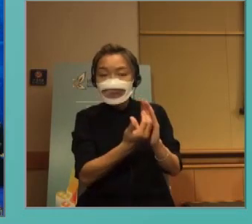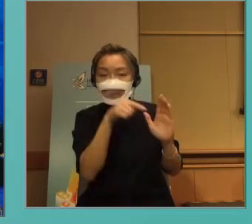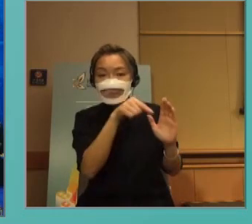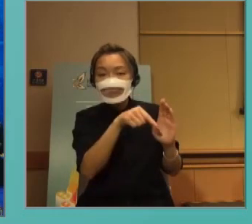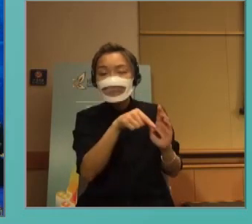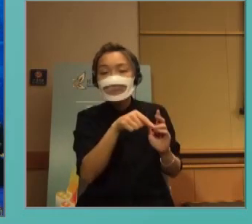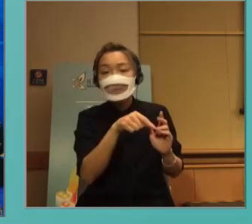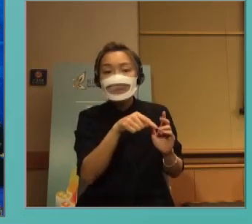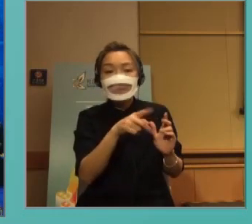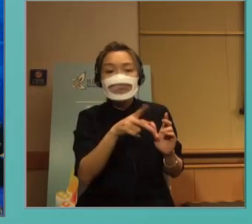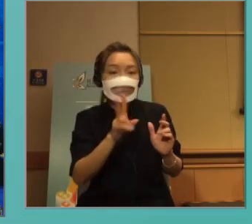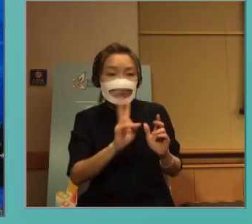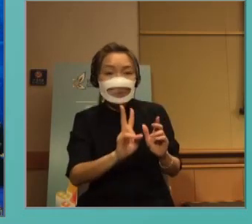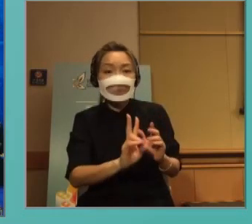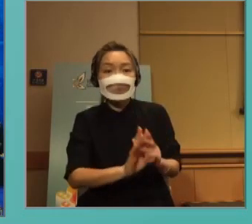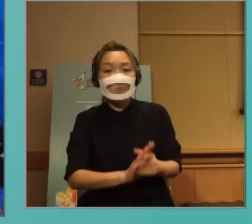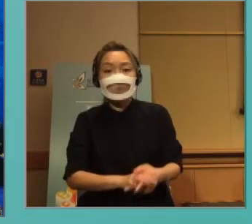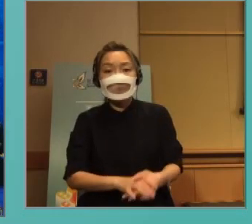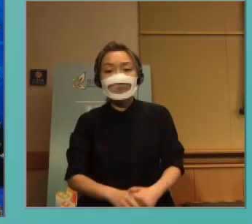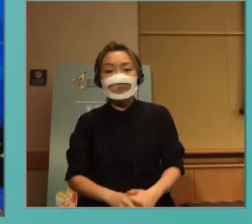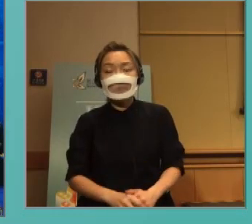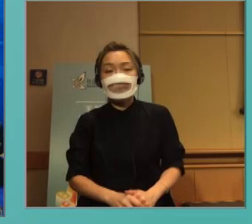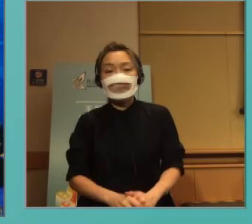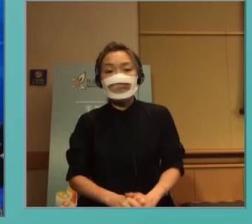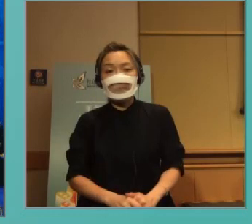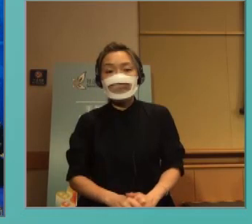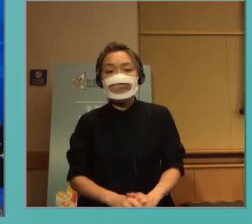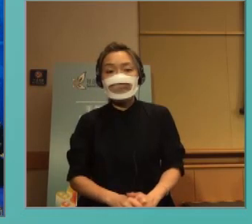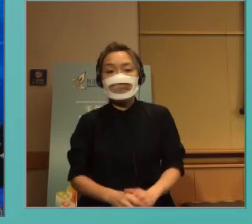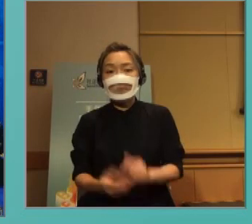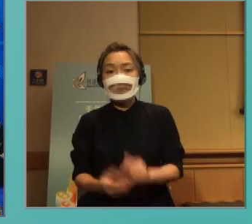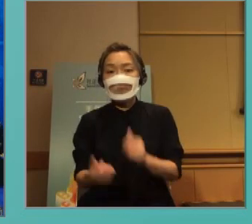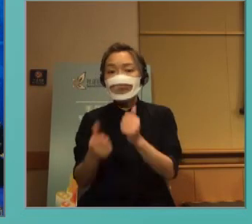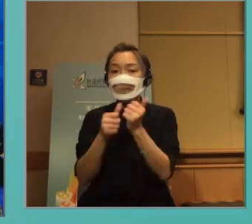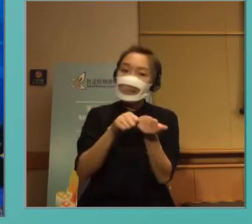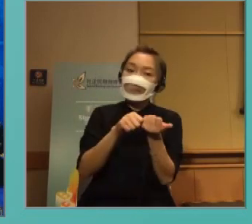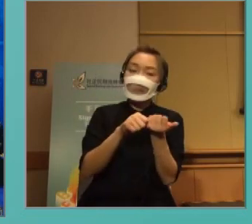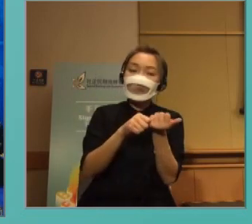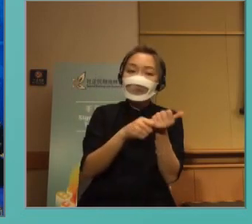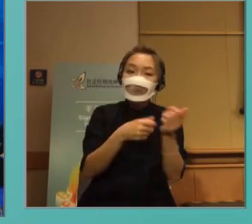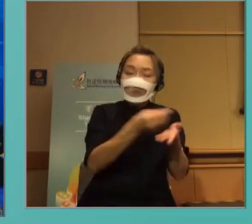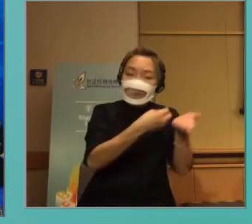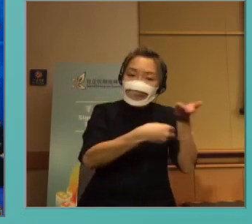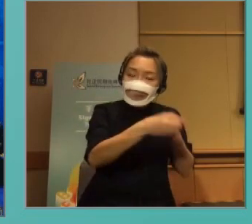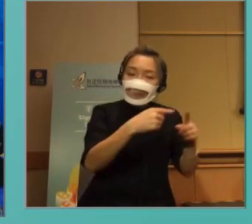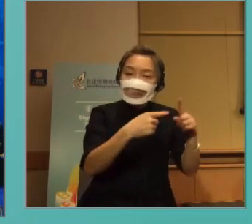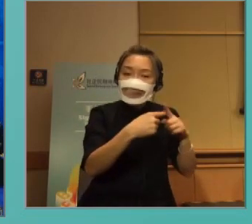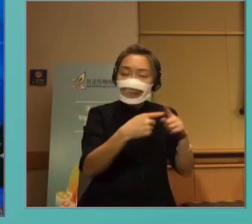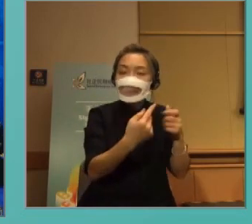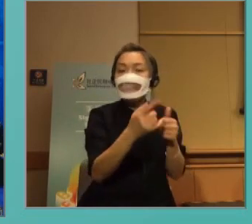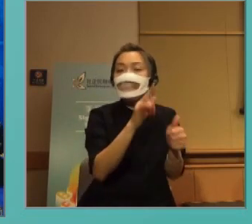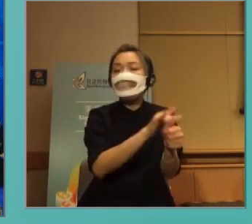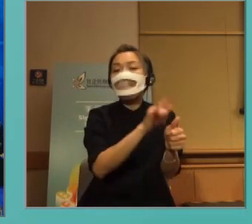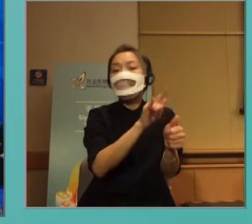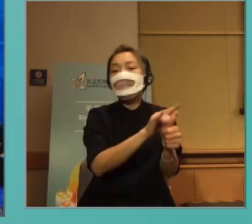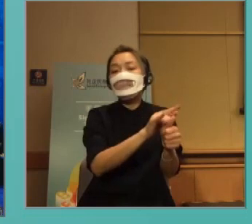will change to the benefits of its consumers, broadly speaking, like we have physical property rights. But obviously that is part of the challenge. In the meantime, we're all trying